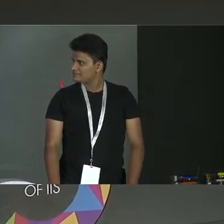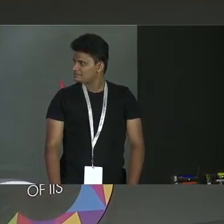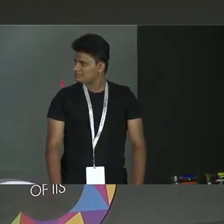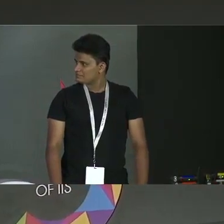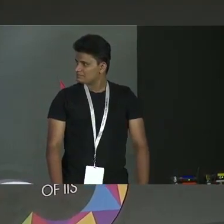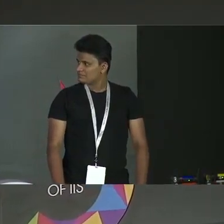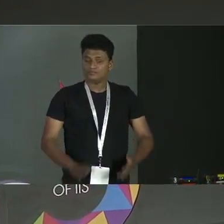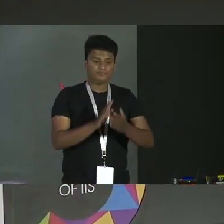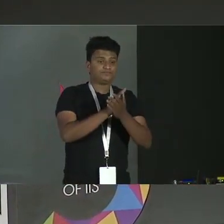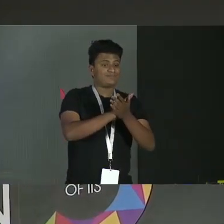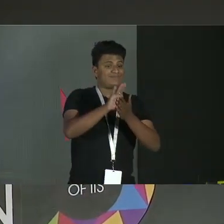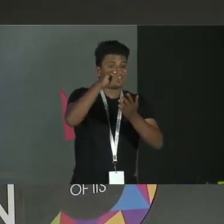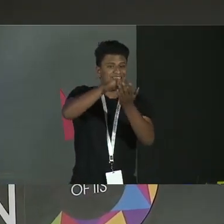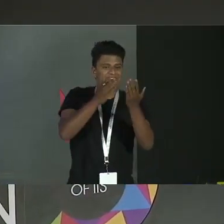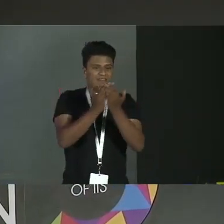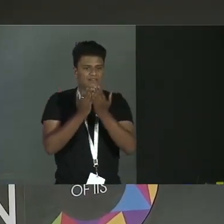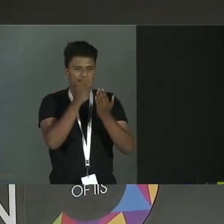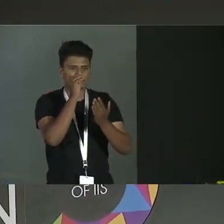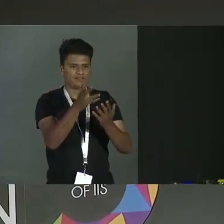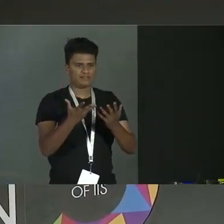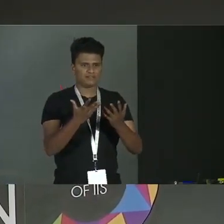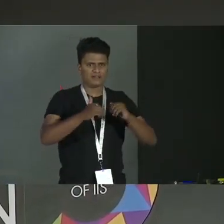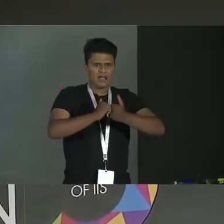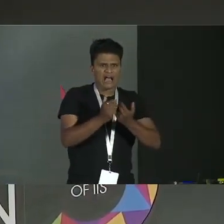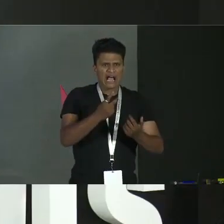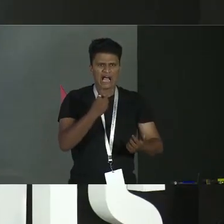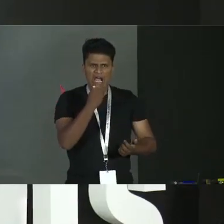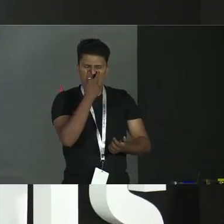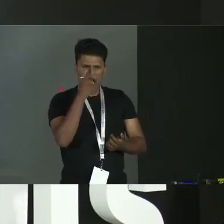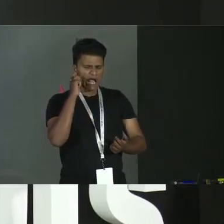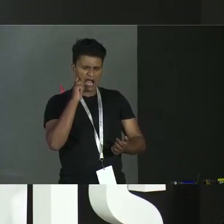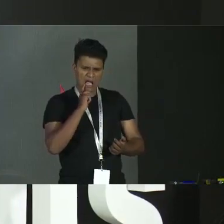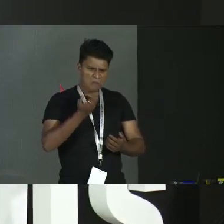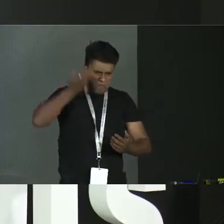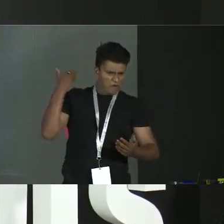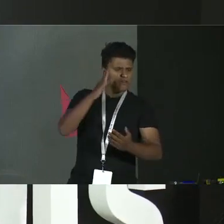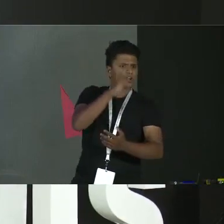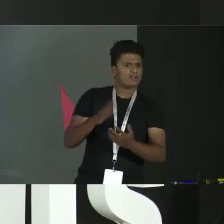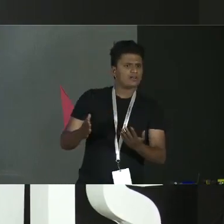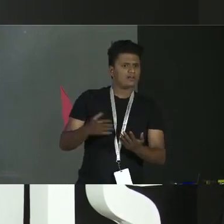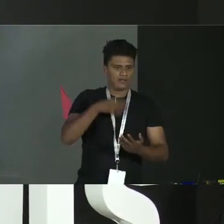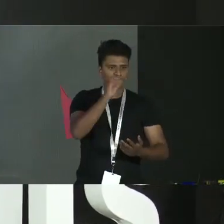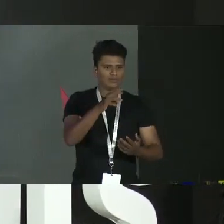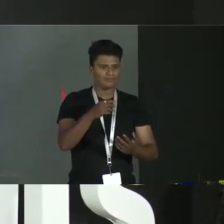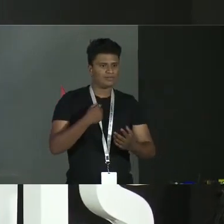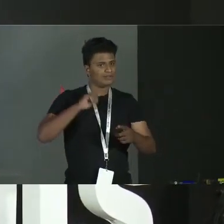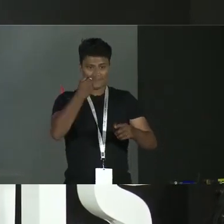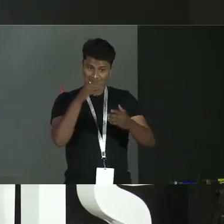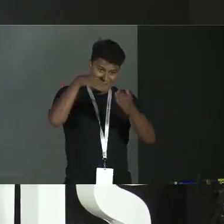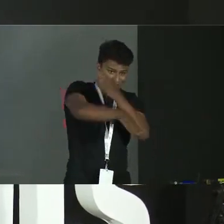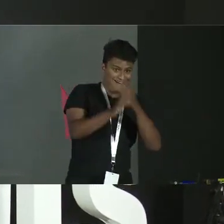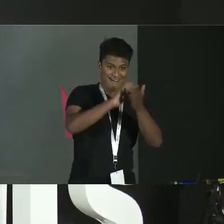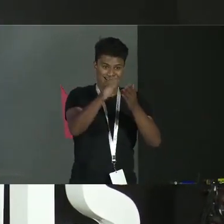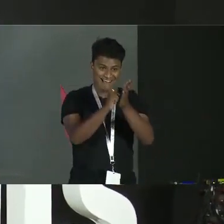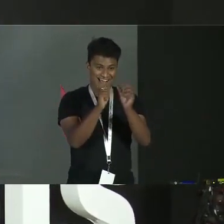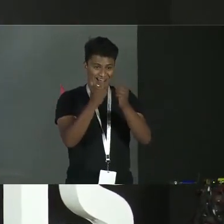Harvard told me, we've never had a deafblind student before. And I told them, I've never been to Harvard